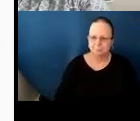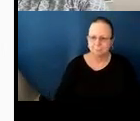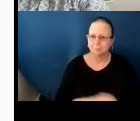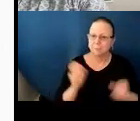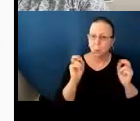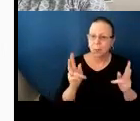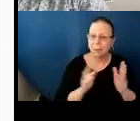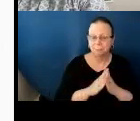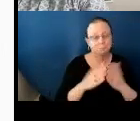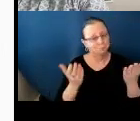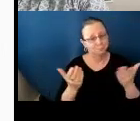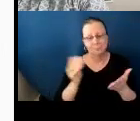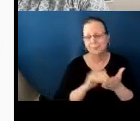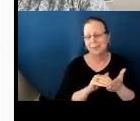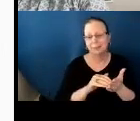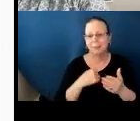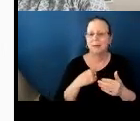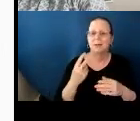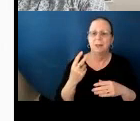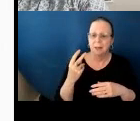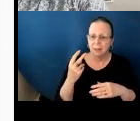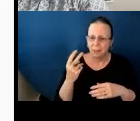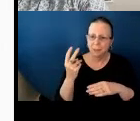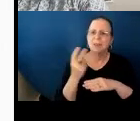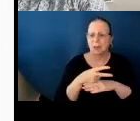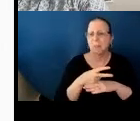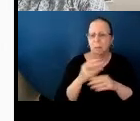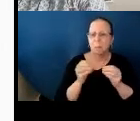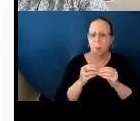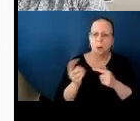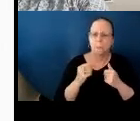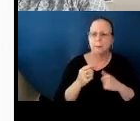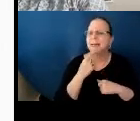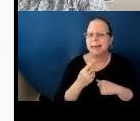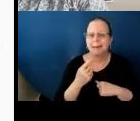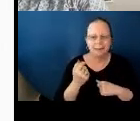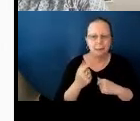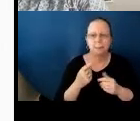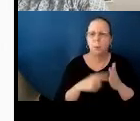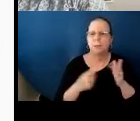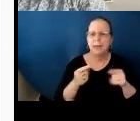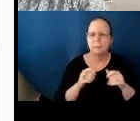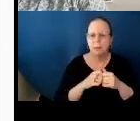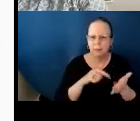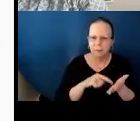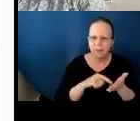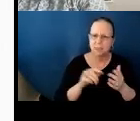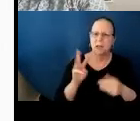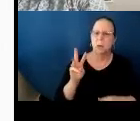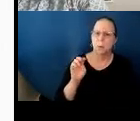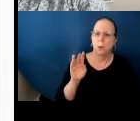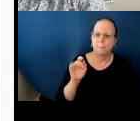Okay, well, again, we've got a couple additional dates coming up, but I'm going to tell you a little bit about what will happen with this webinar. As soon